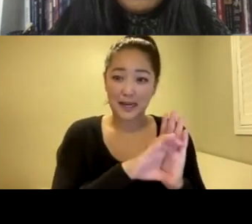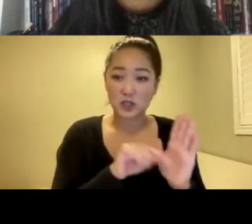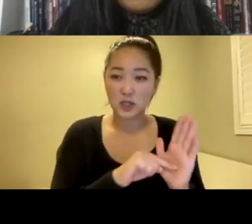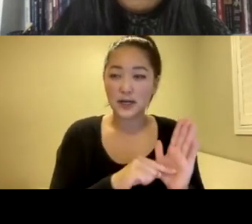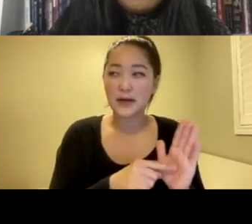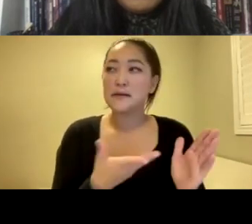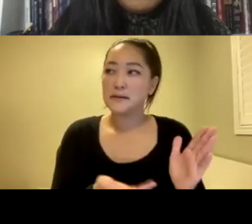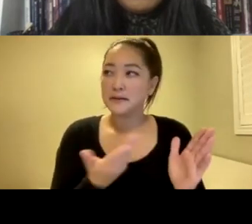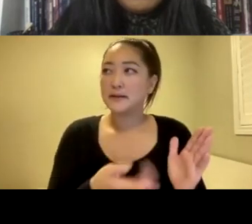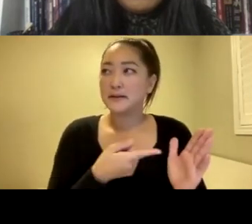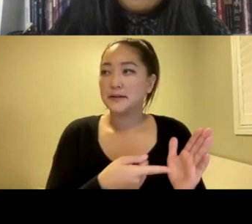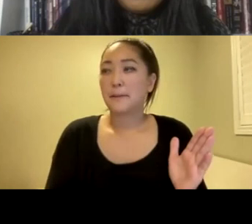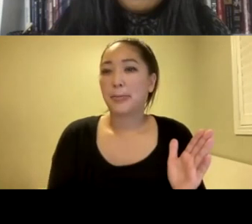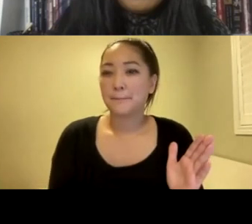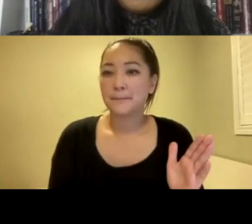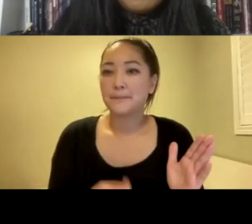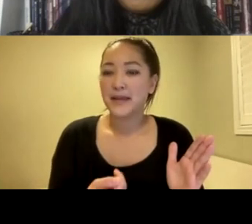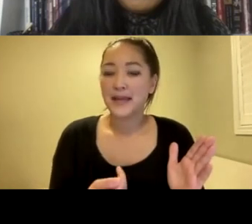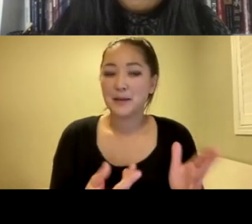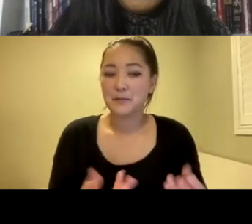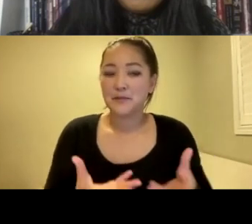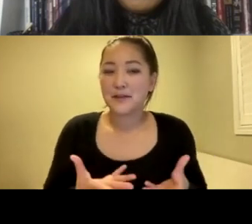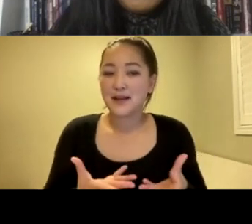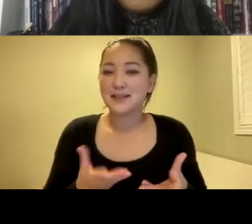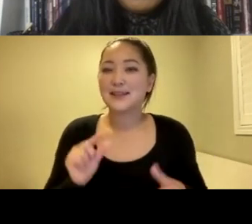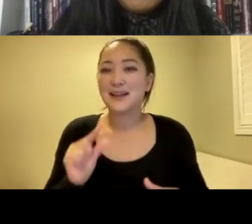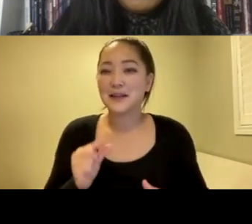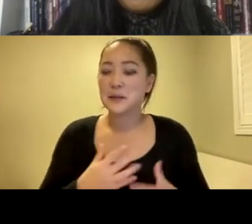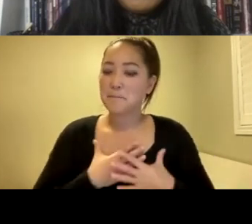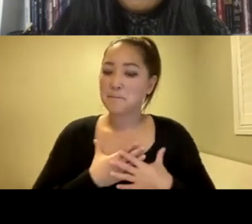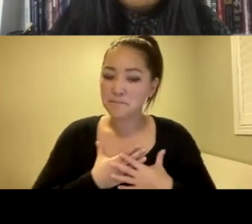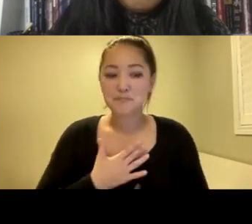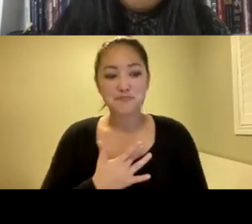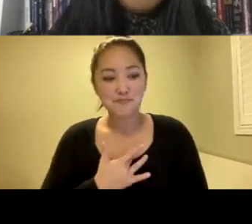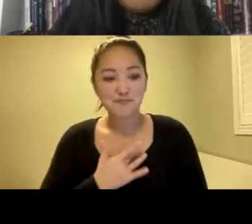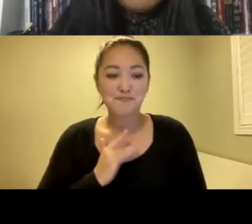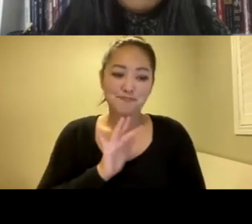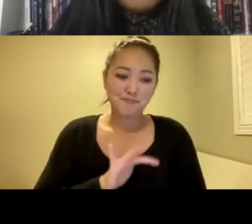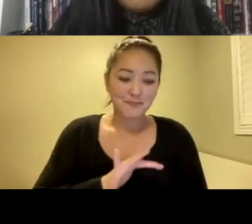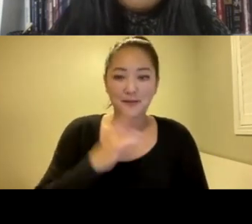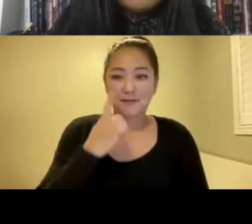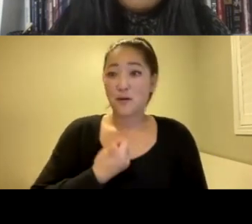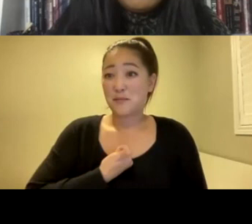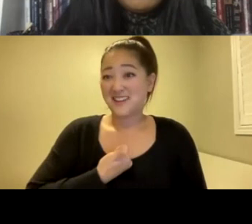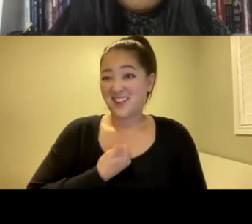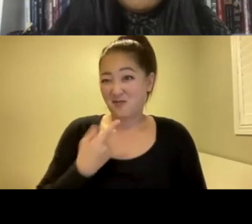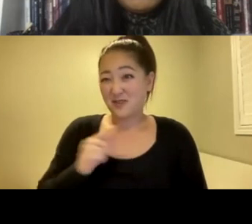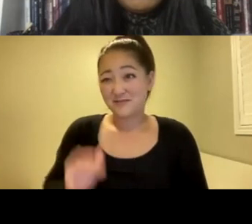it gives you a lot of compassion, you know, compassion for your younger self, compassion for